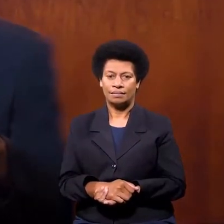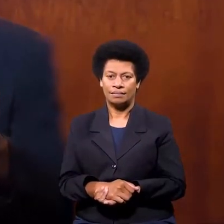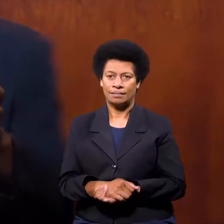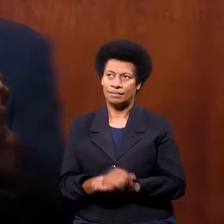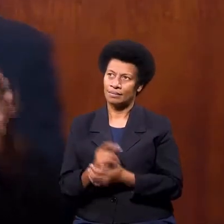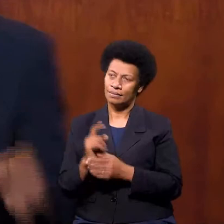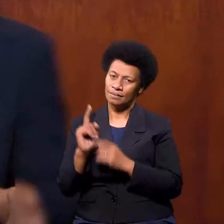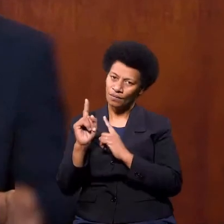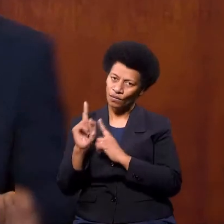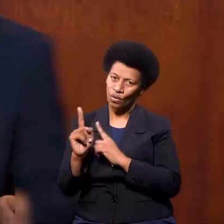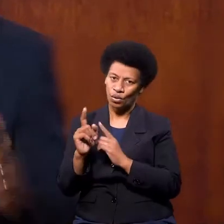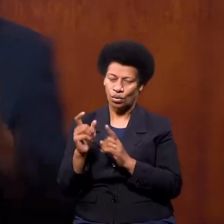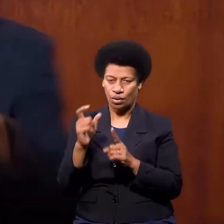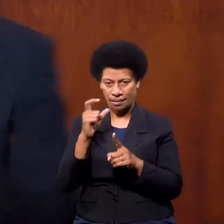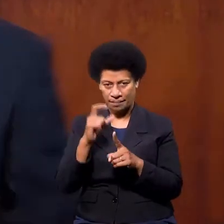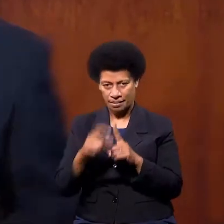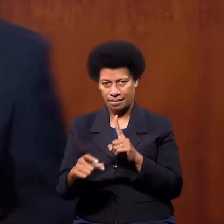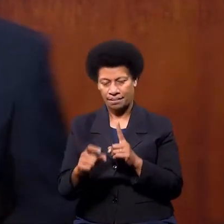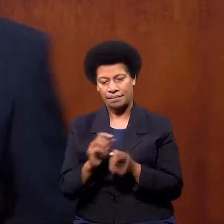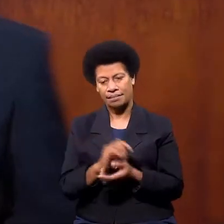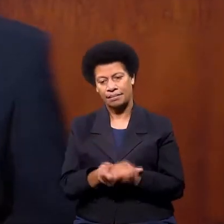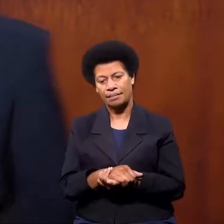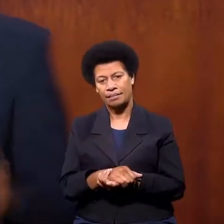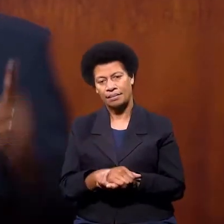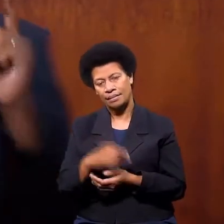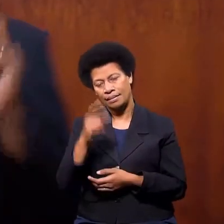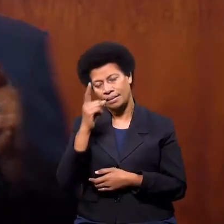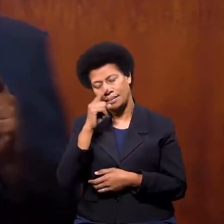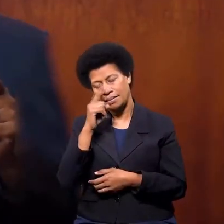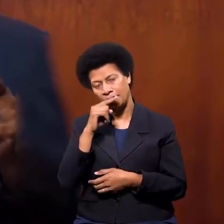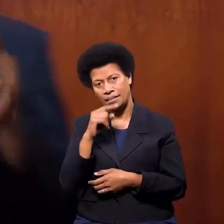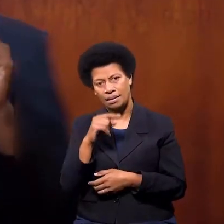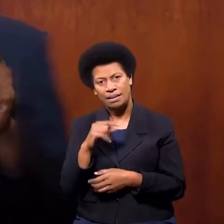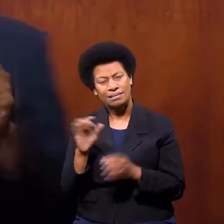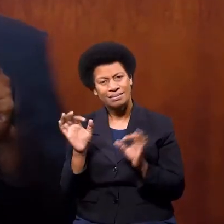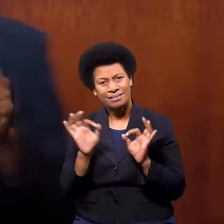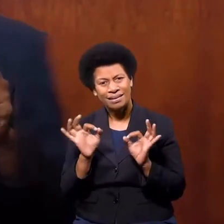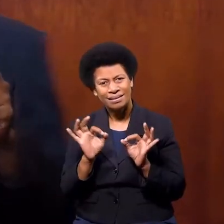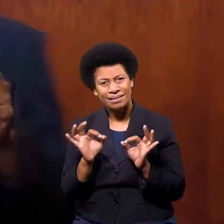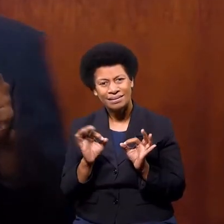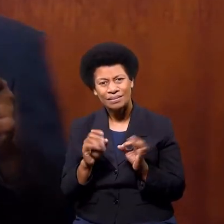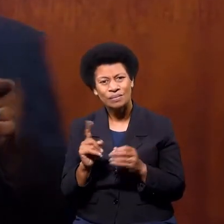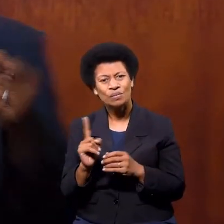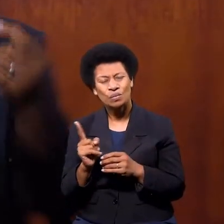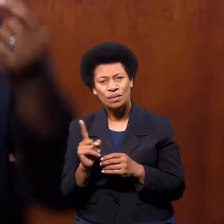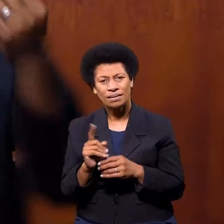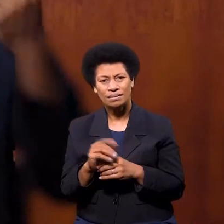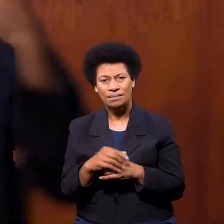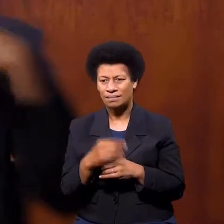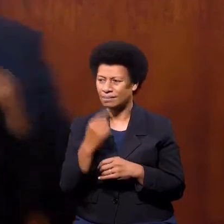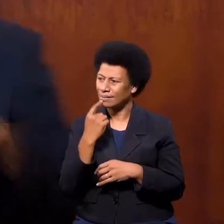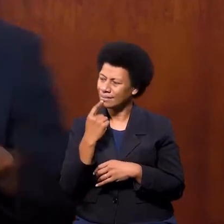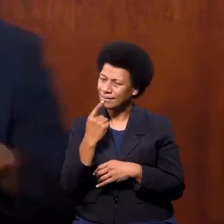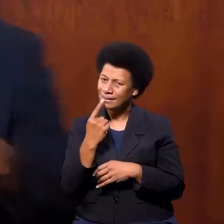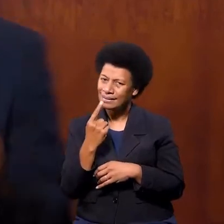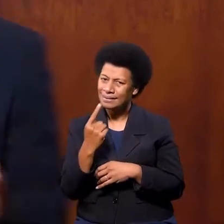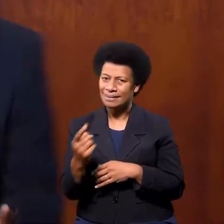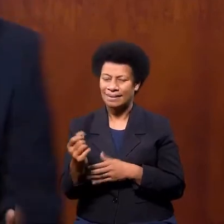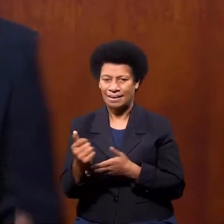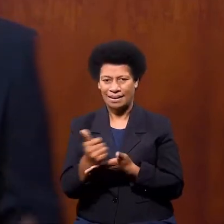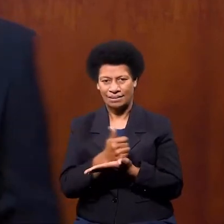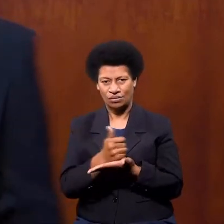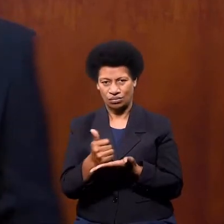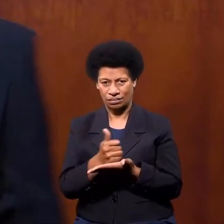of following the commandment. One is, people are not justified by just proclaiming with